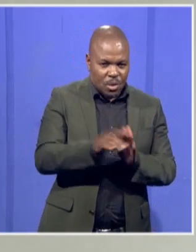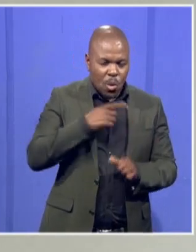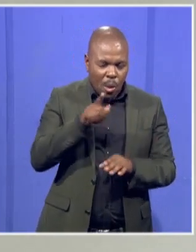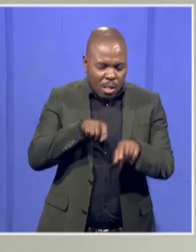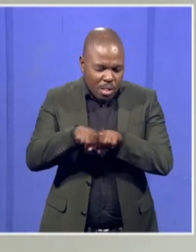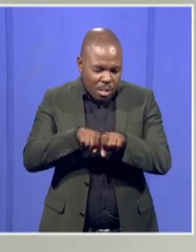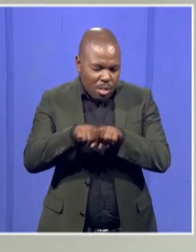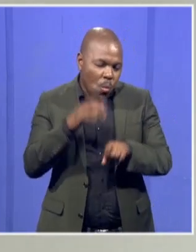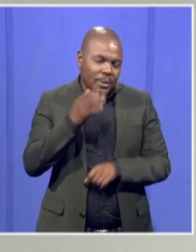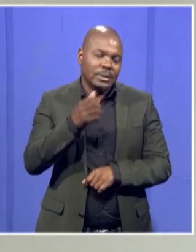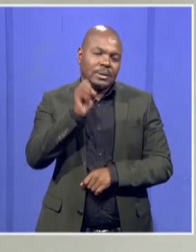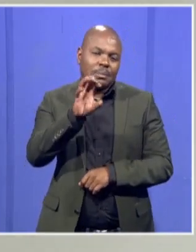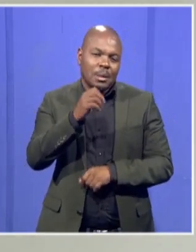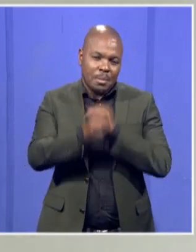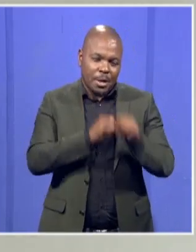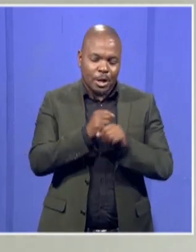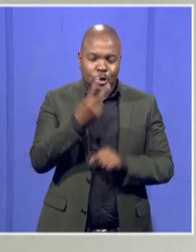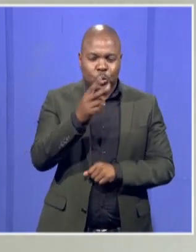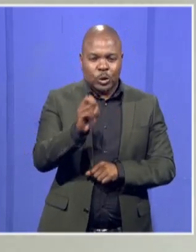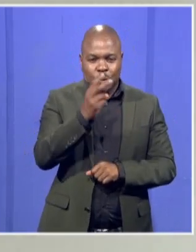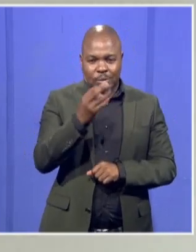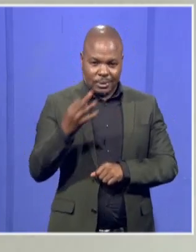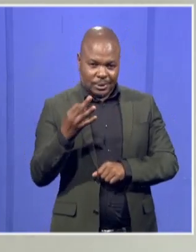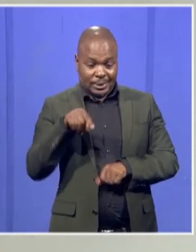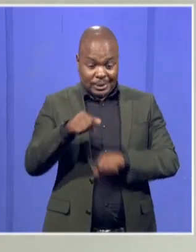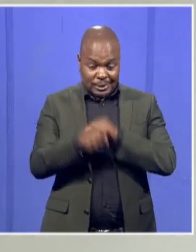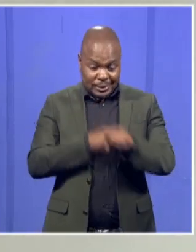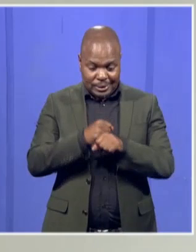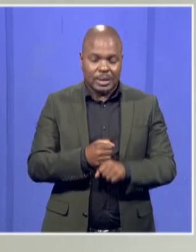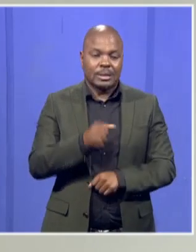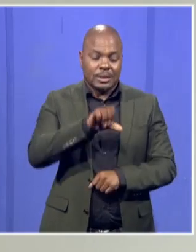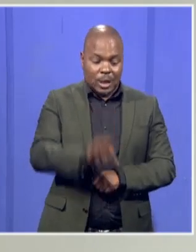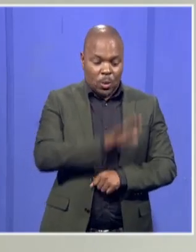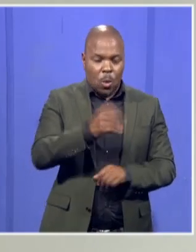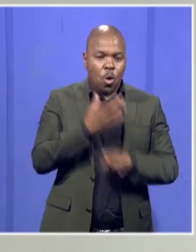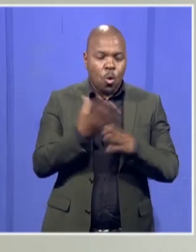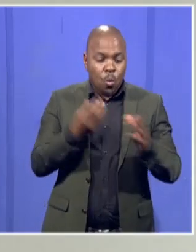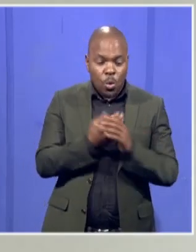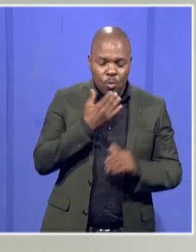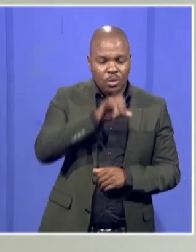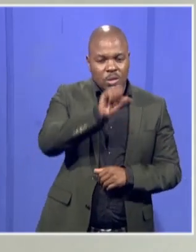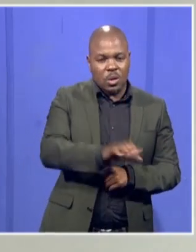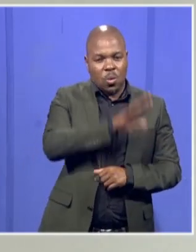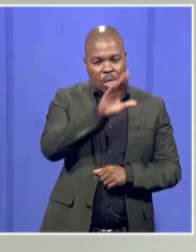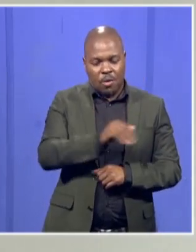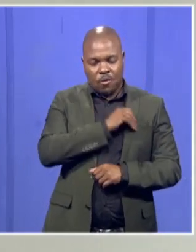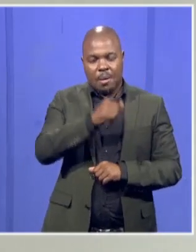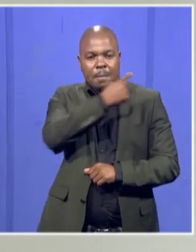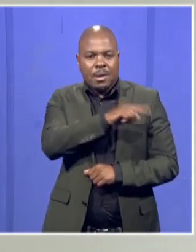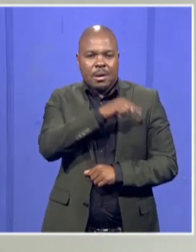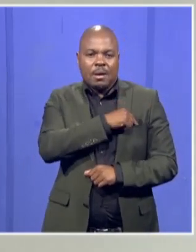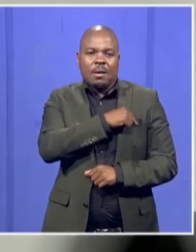in September 2023 this year in South Africa, working with the South African Medical Research Council and the Desmond